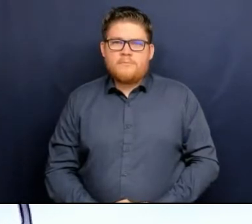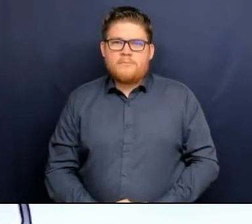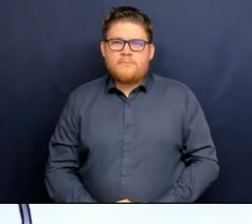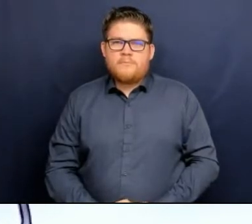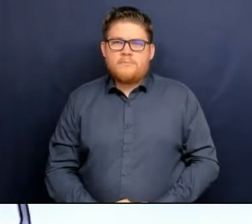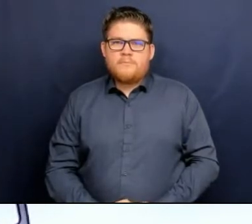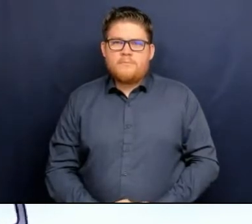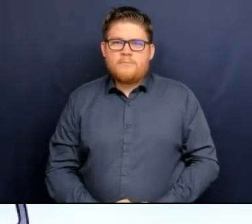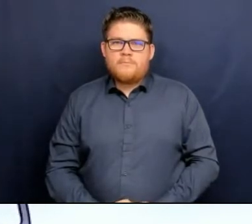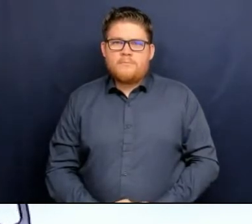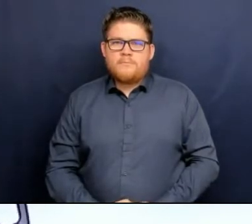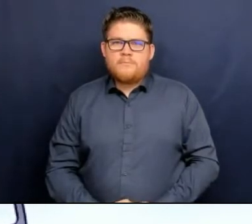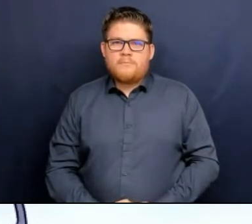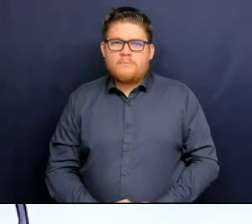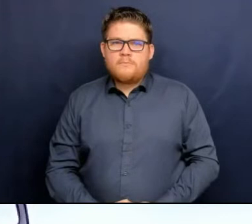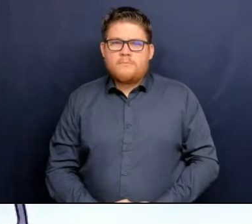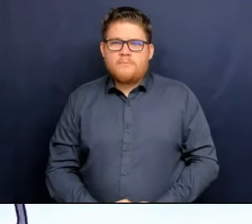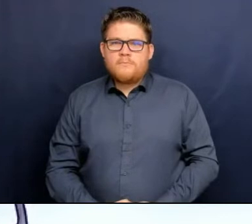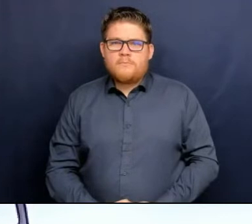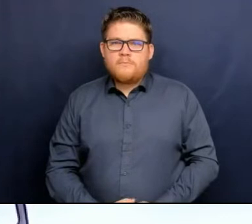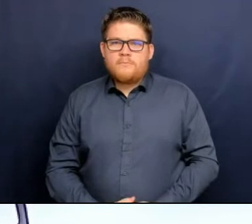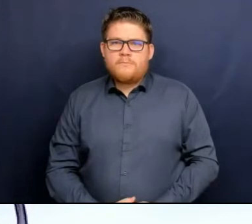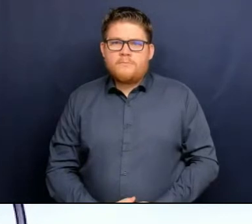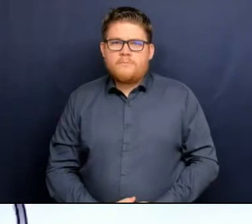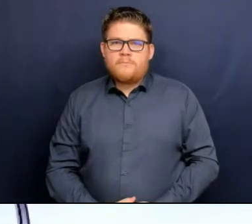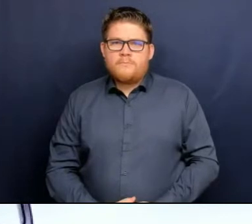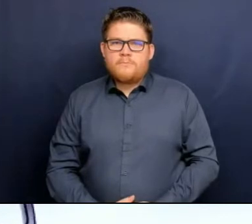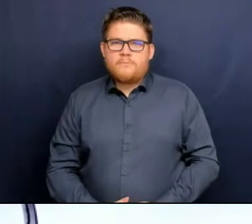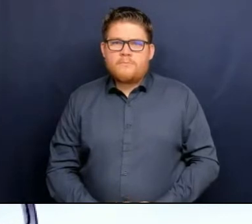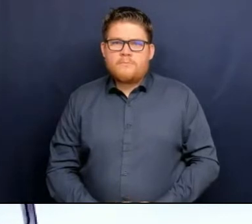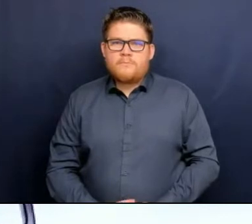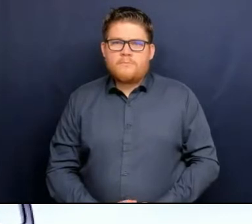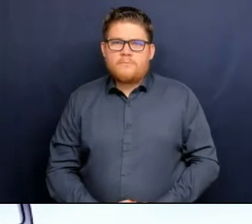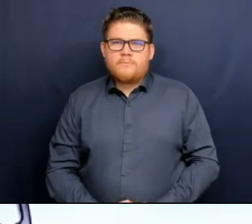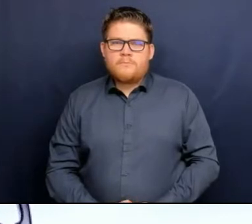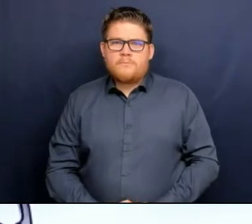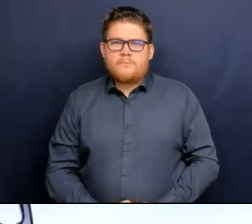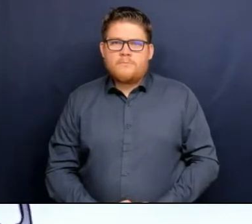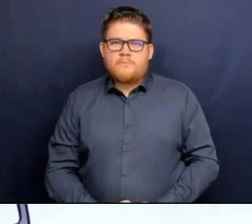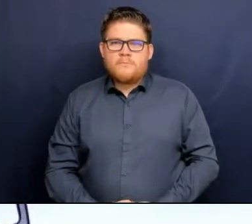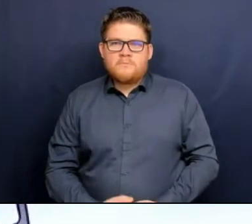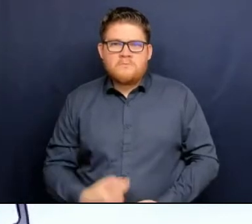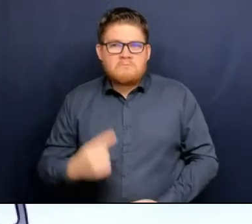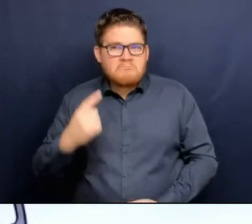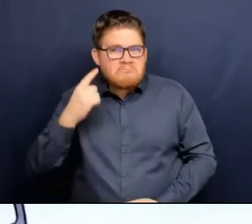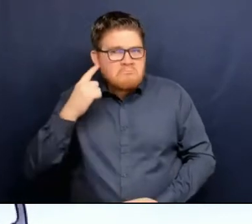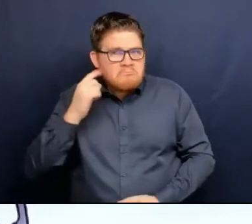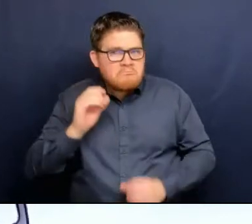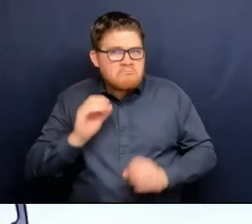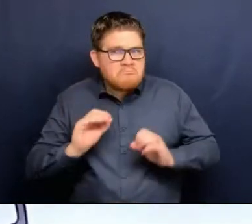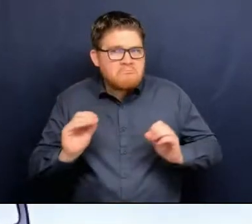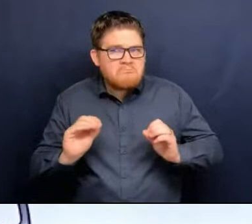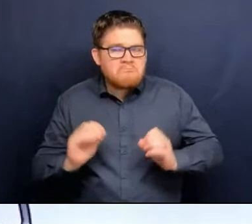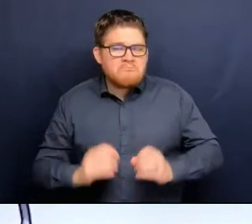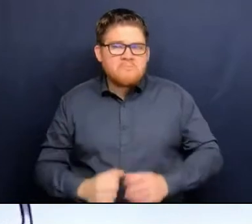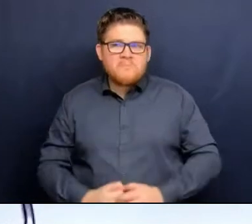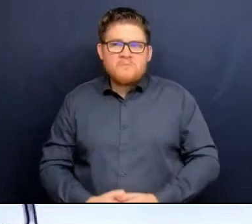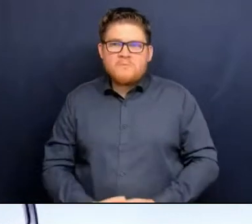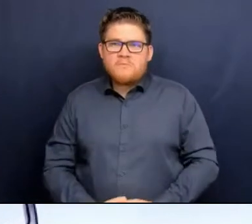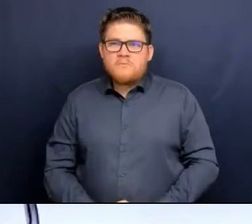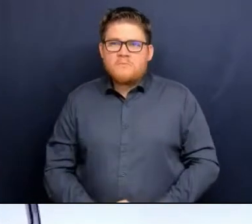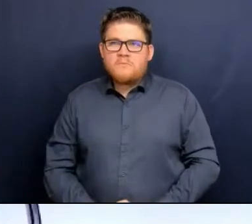you, Premier Horgan, Minister Rankin, for inviting me to be here today. I would like to thank and recognize the honored